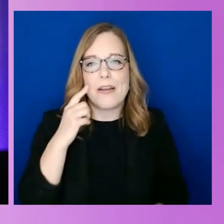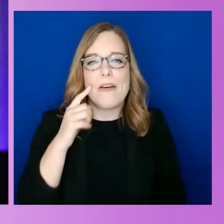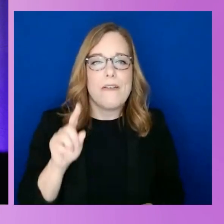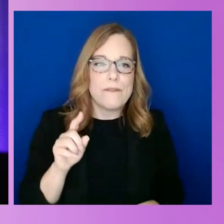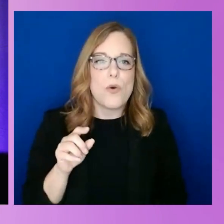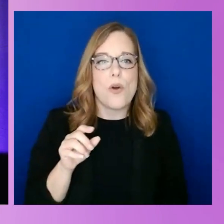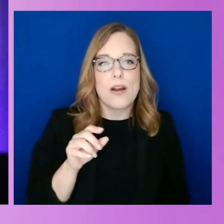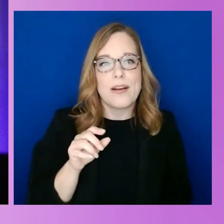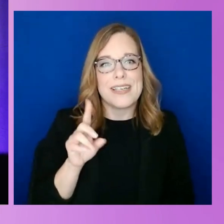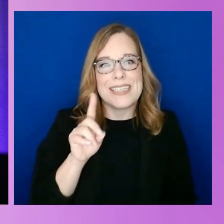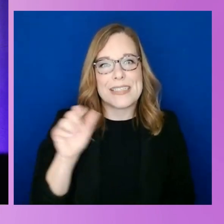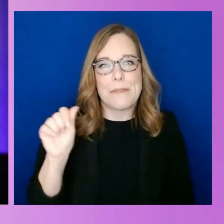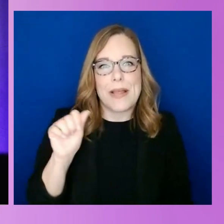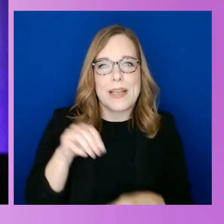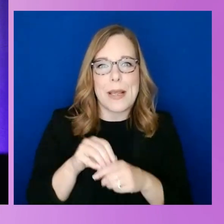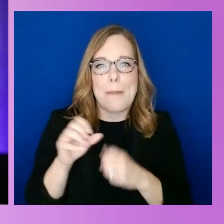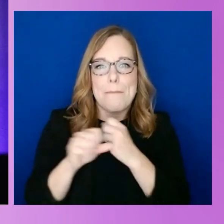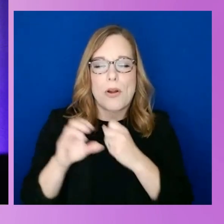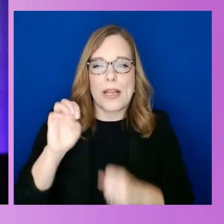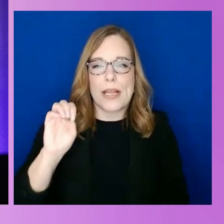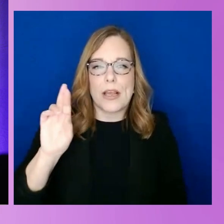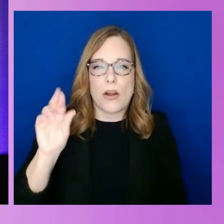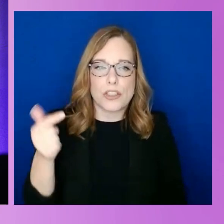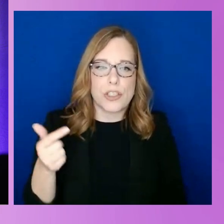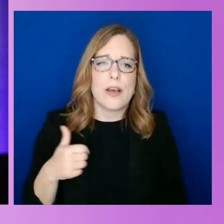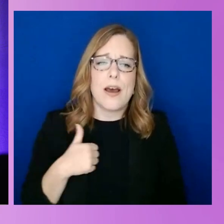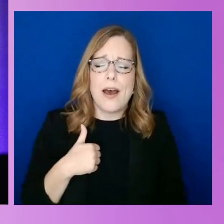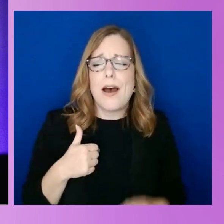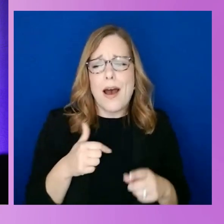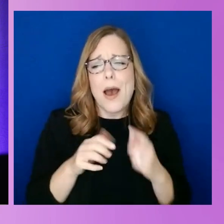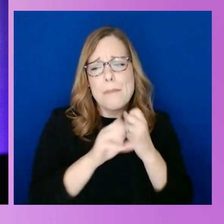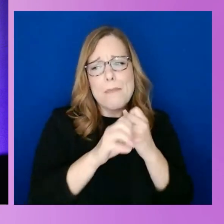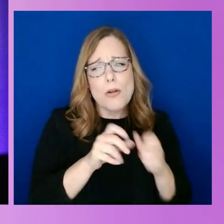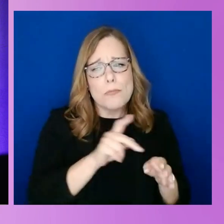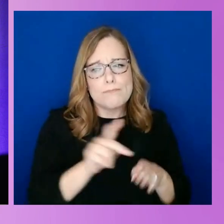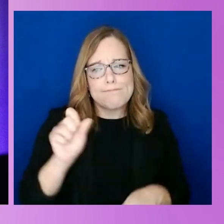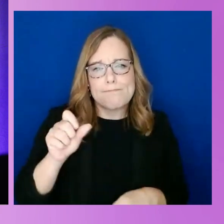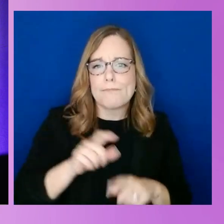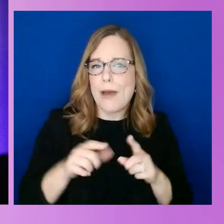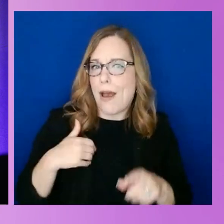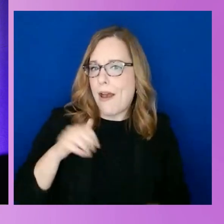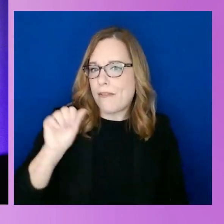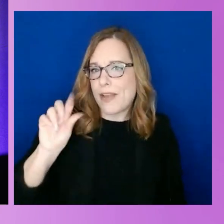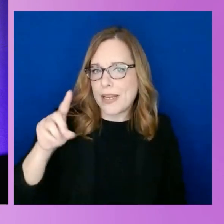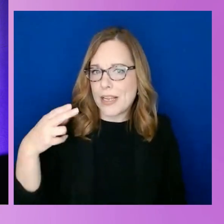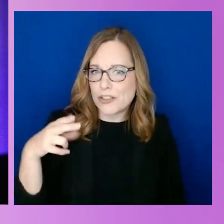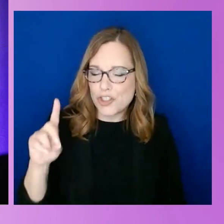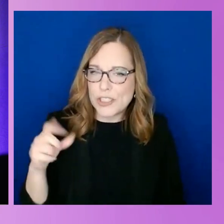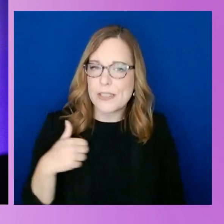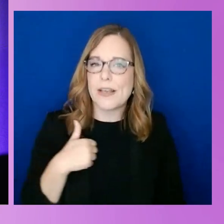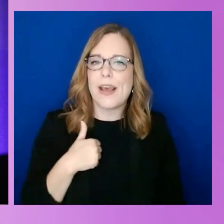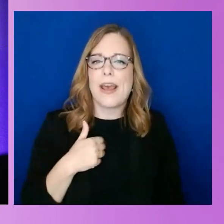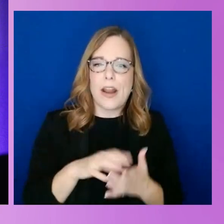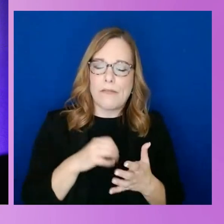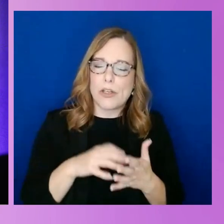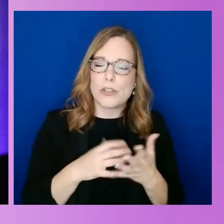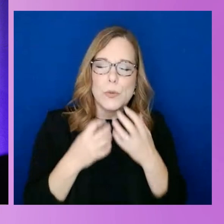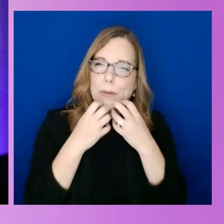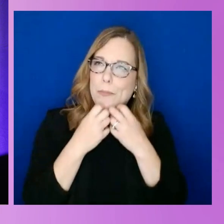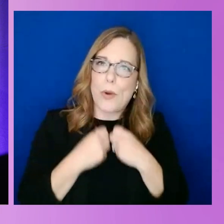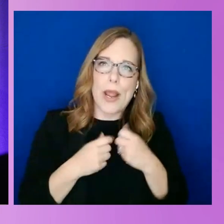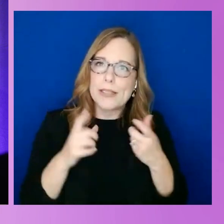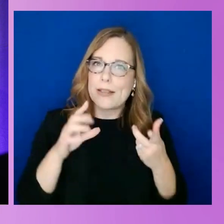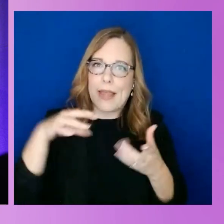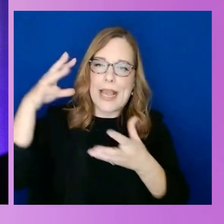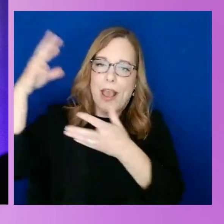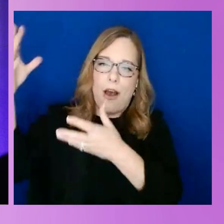As a marketing professional with ADHD, I've learned to embrace the creative chaos that comes with my neurotype. But it also